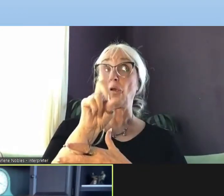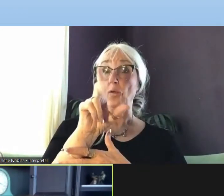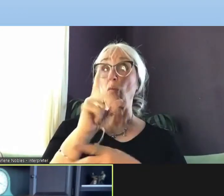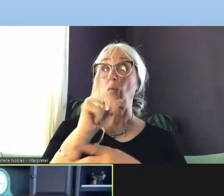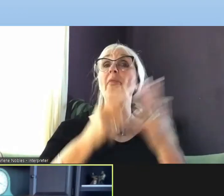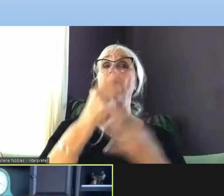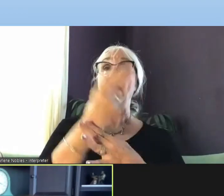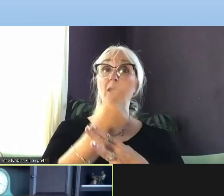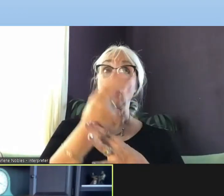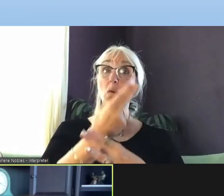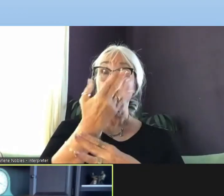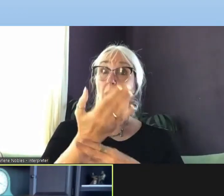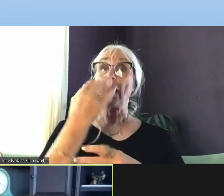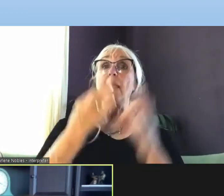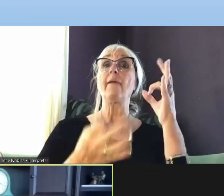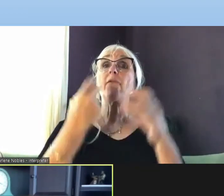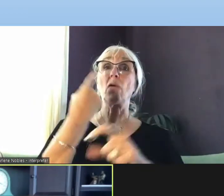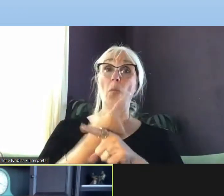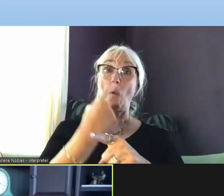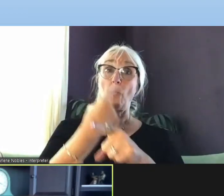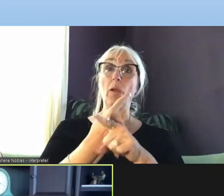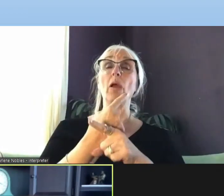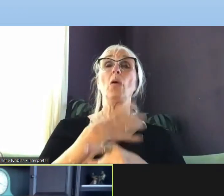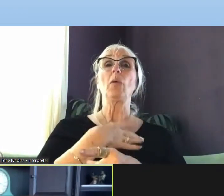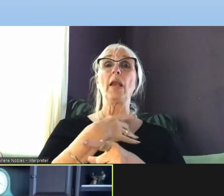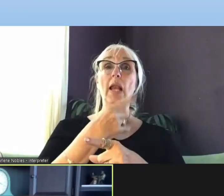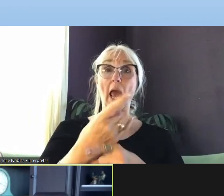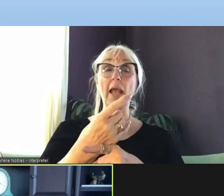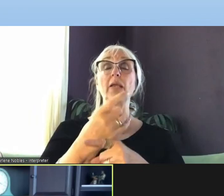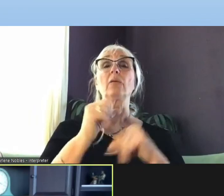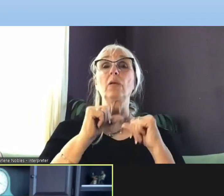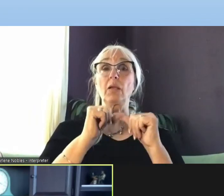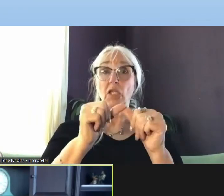those are appropriate, we would like to pursue that.